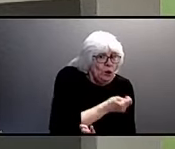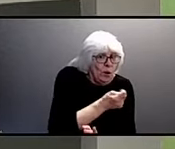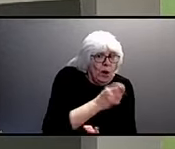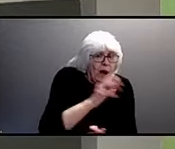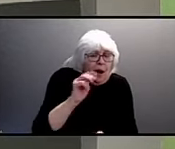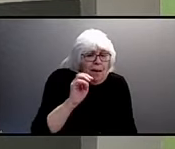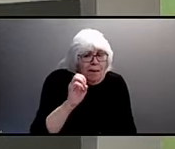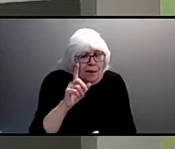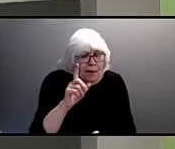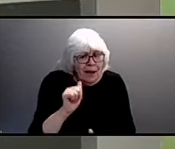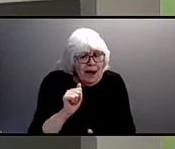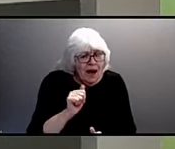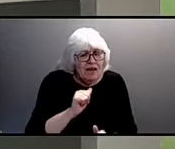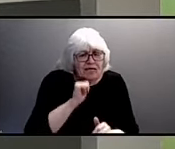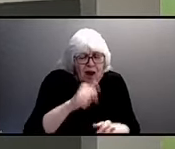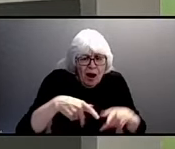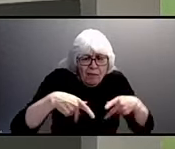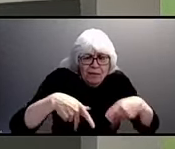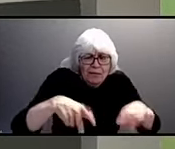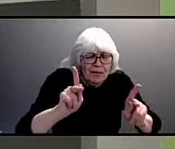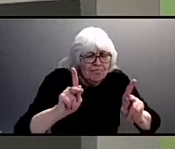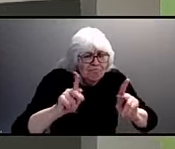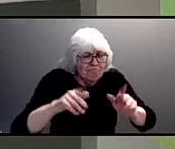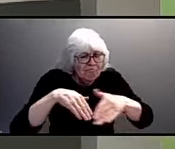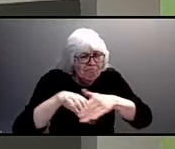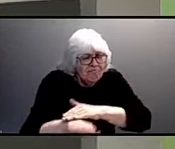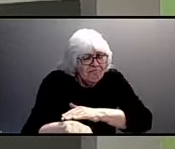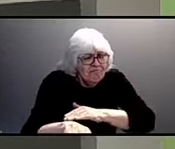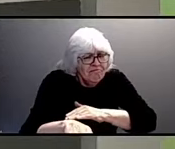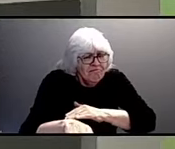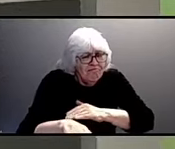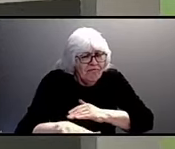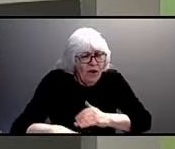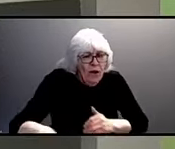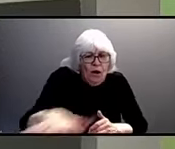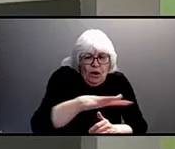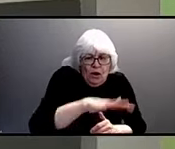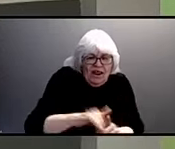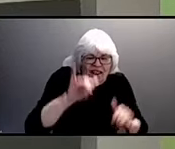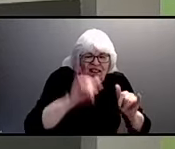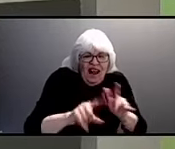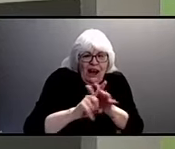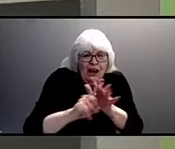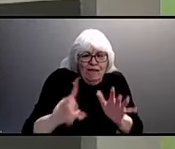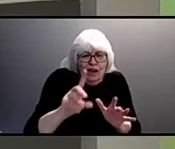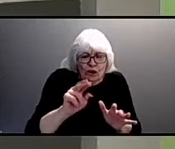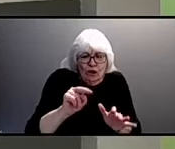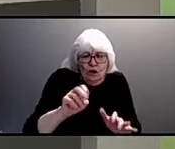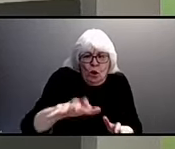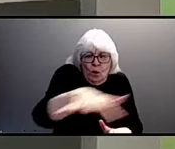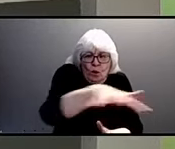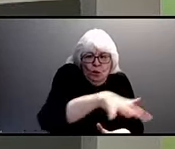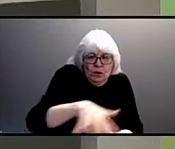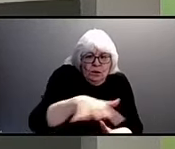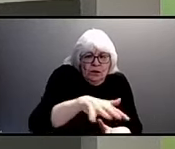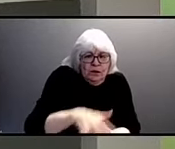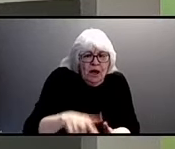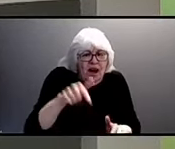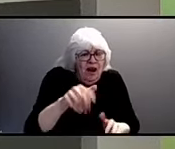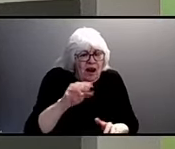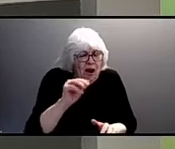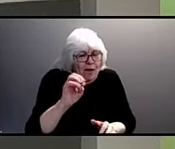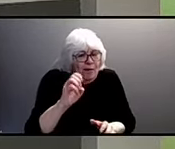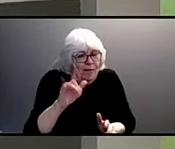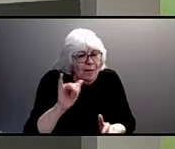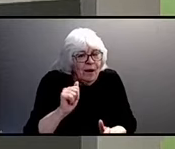time. And I recognize the importance of the media in getting the message out. But we also wanted to make sure that people had a